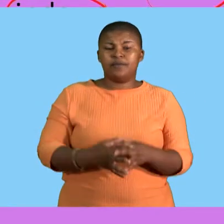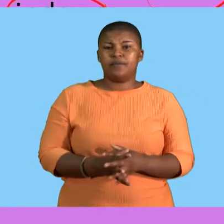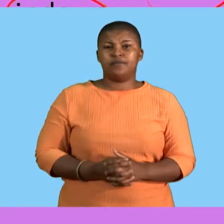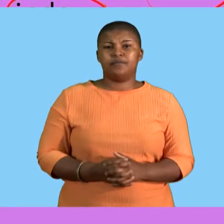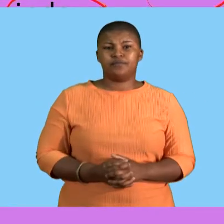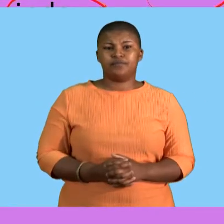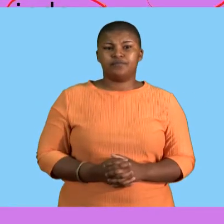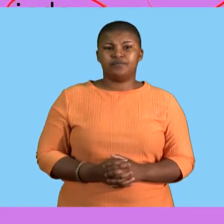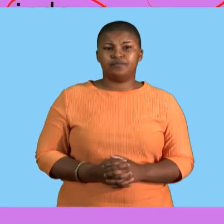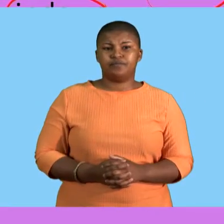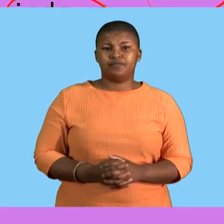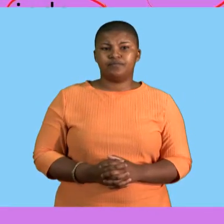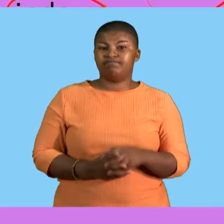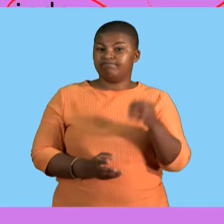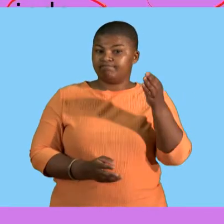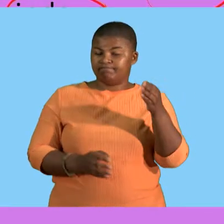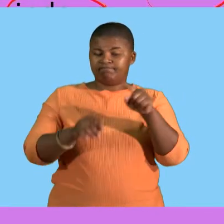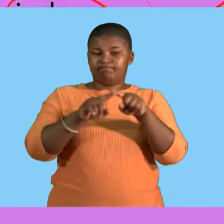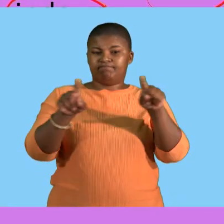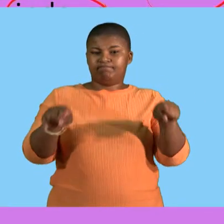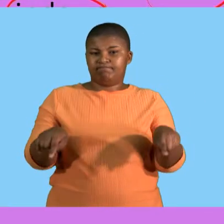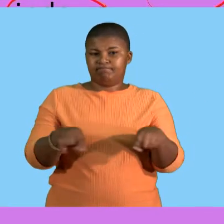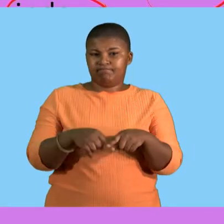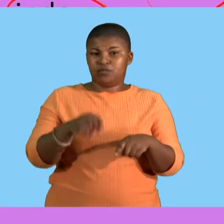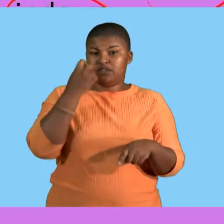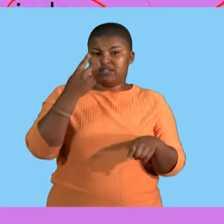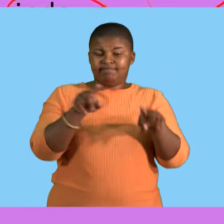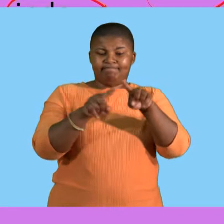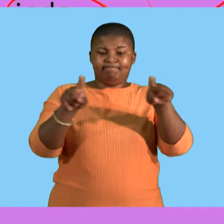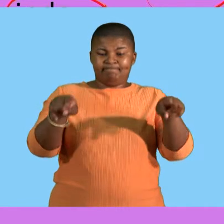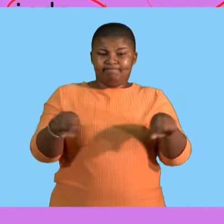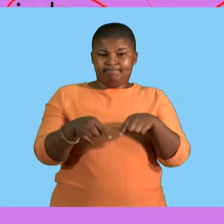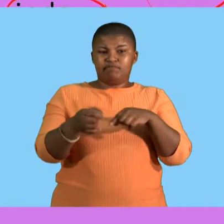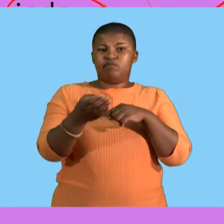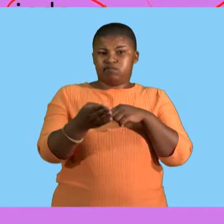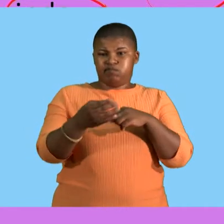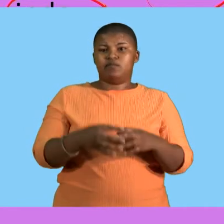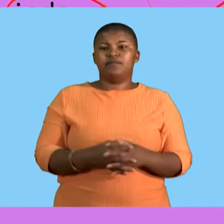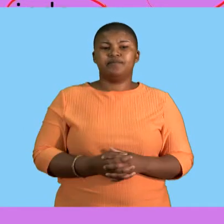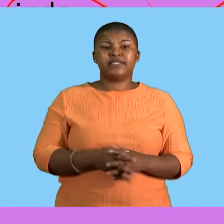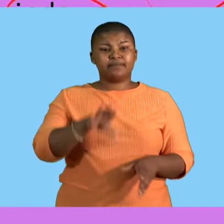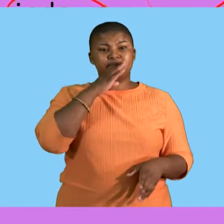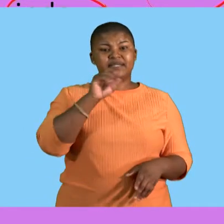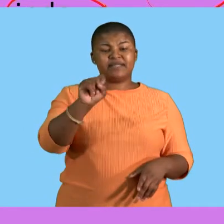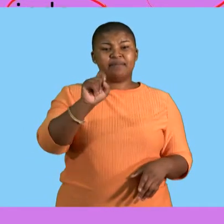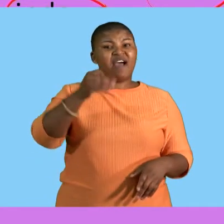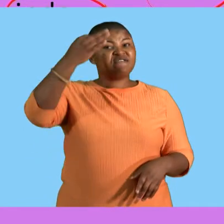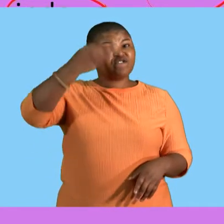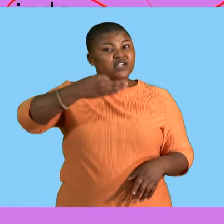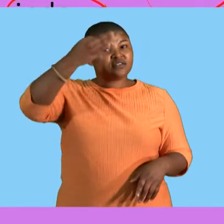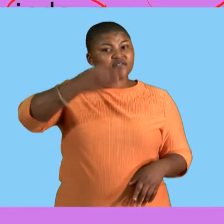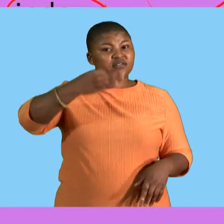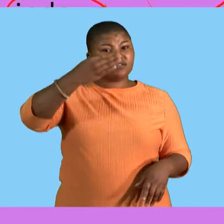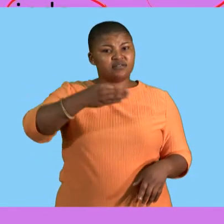that will be on that part in the rectangle. So the front part of